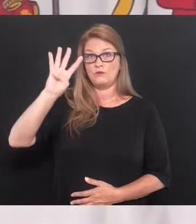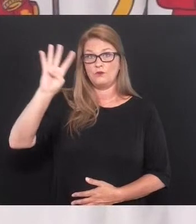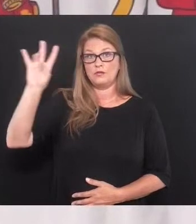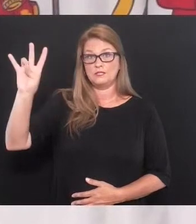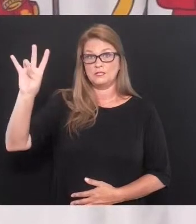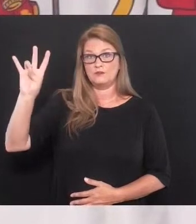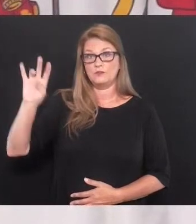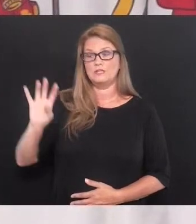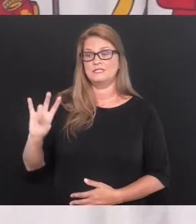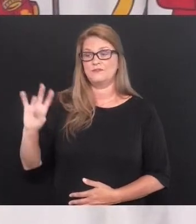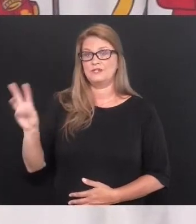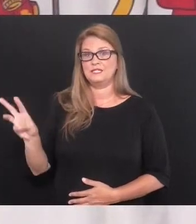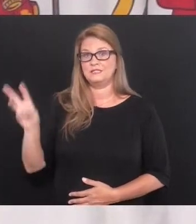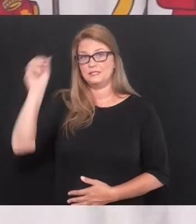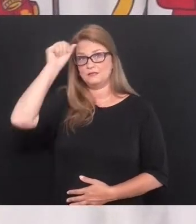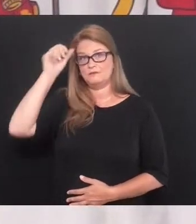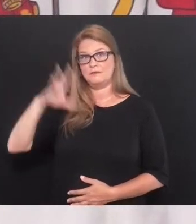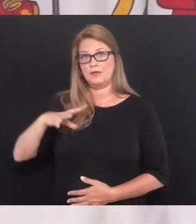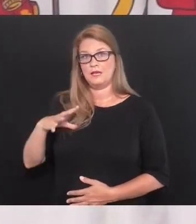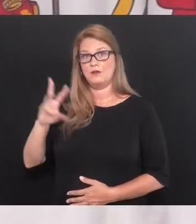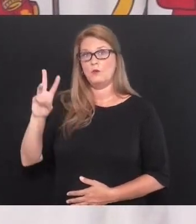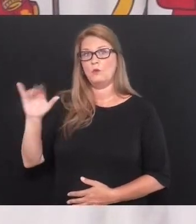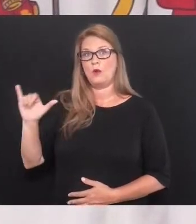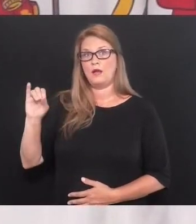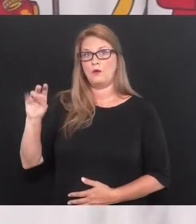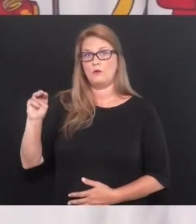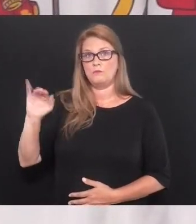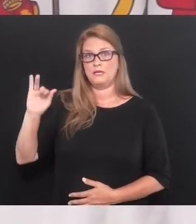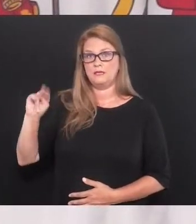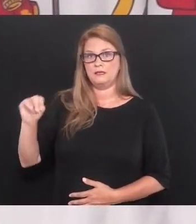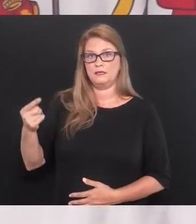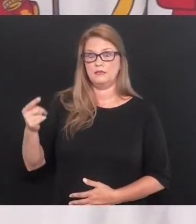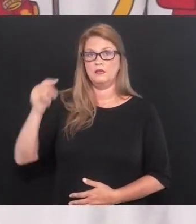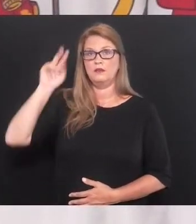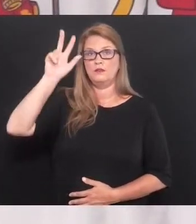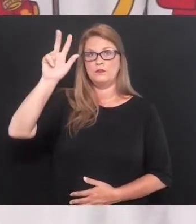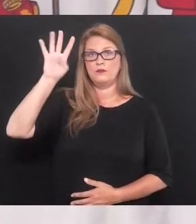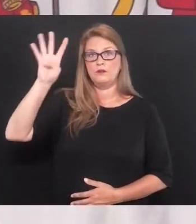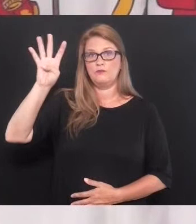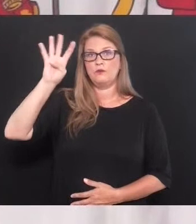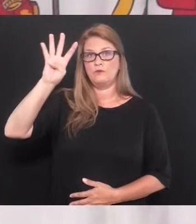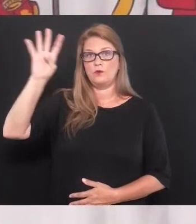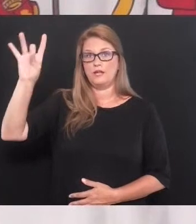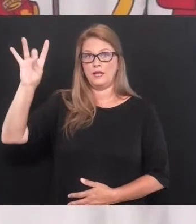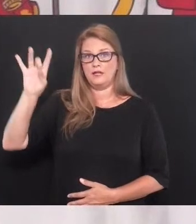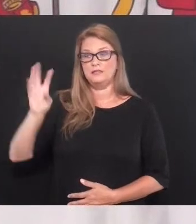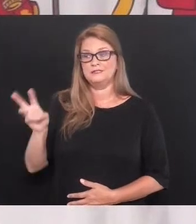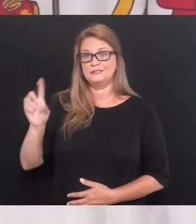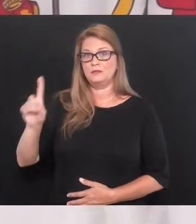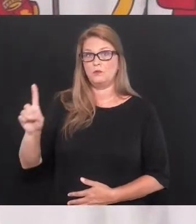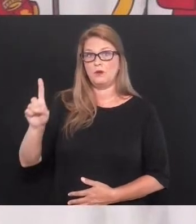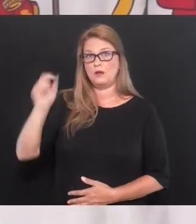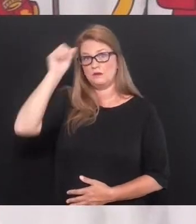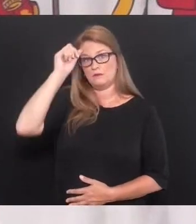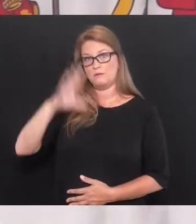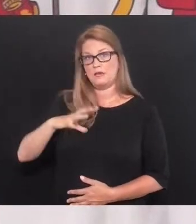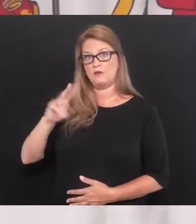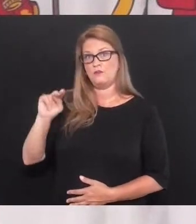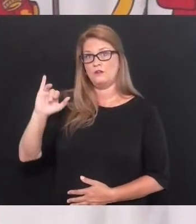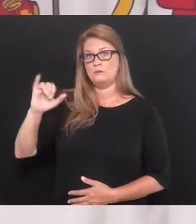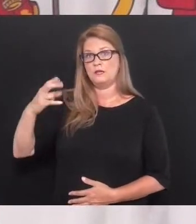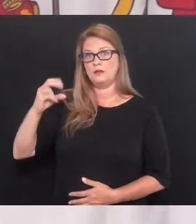death, a 76-year-old male from Wyoming County. The 3,448th death, a 61-year-old male from Nicholas